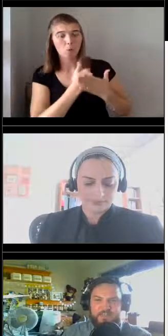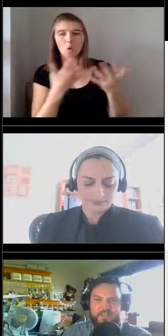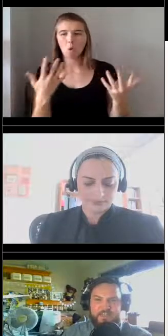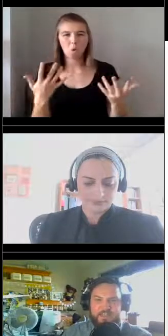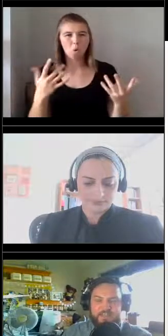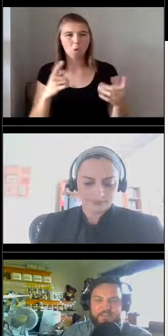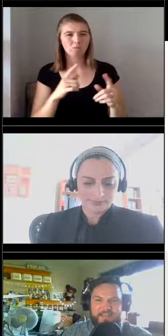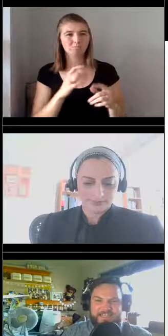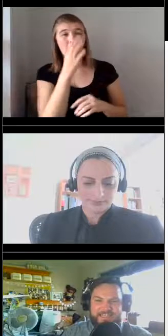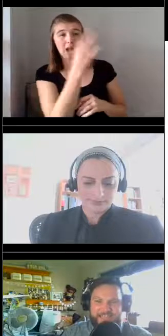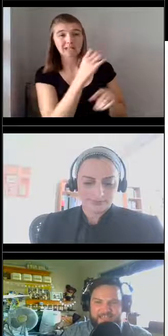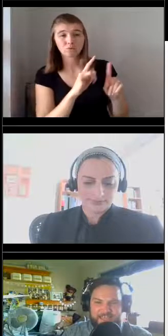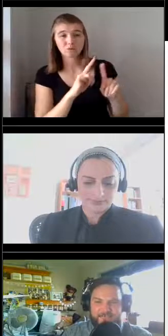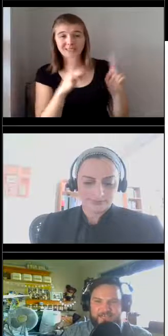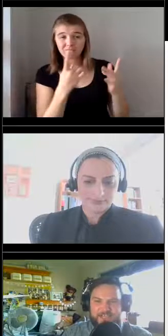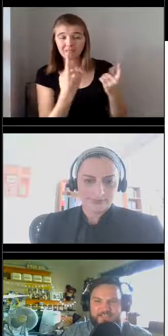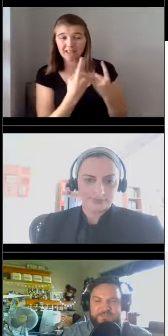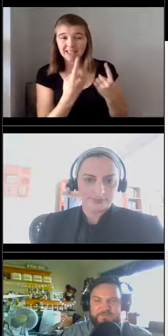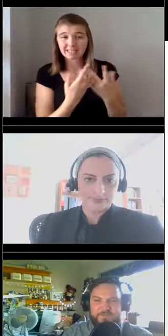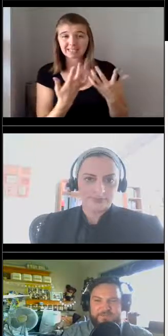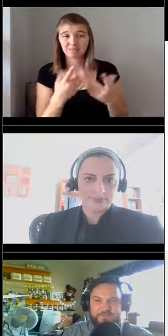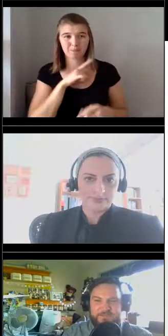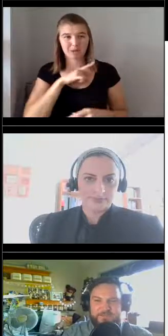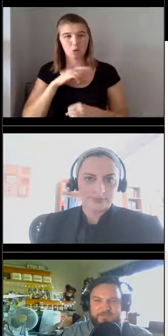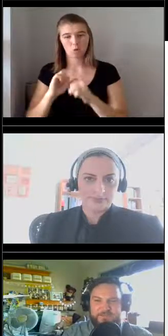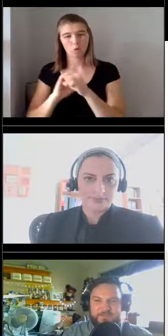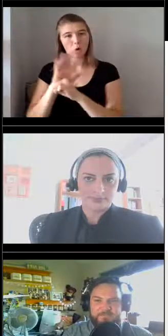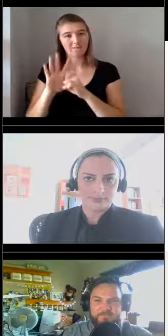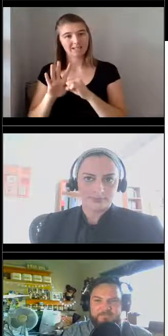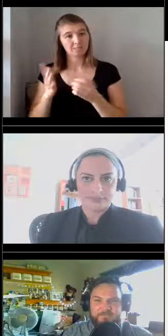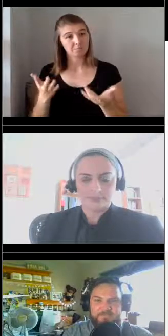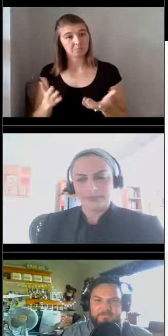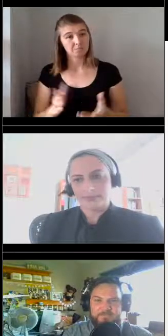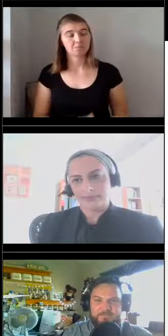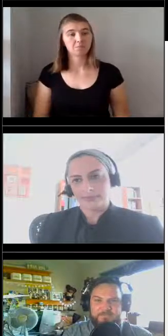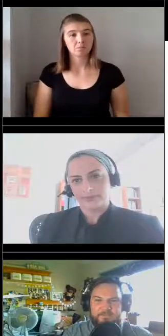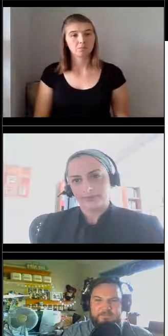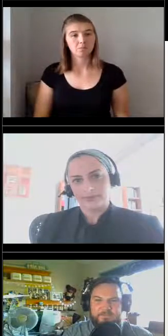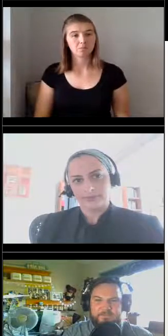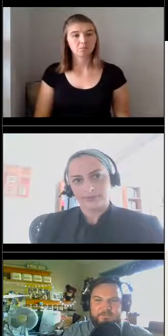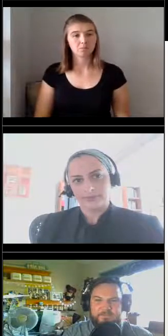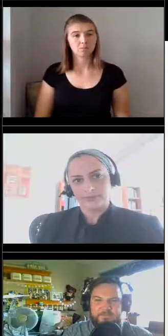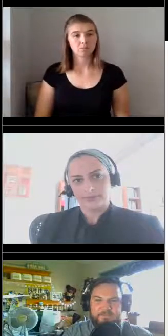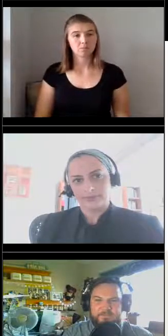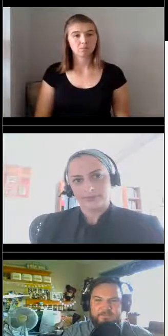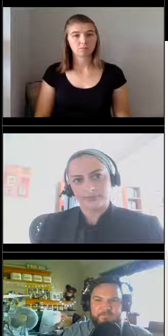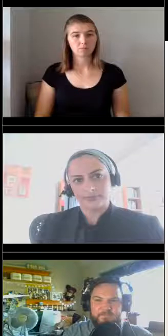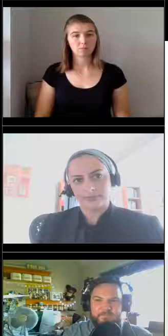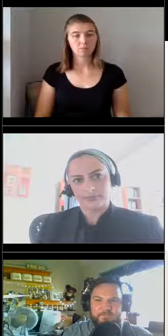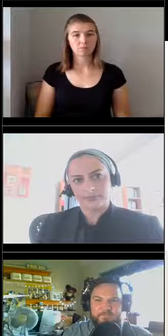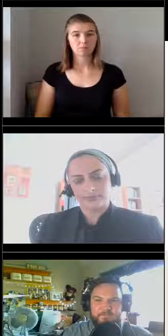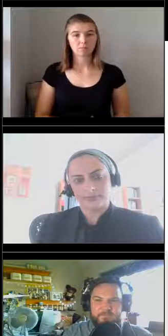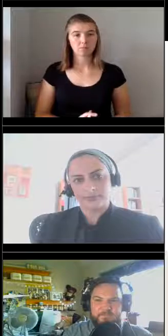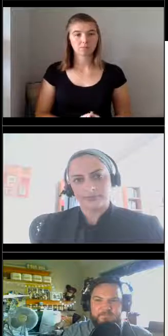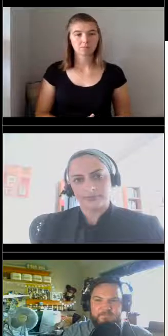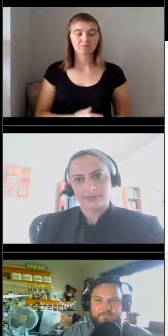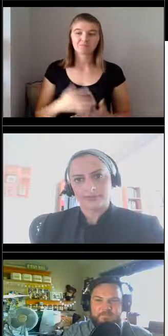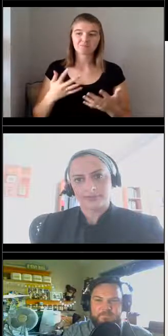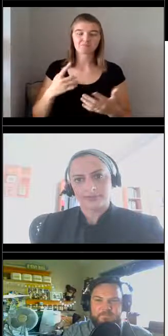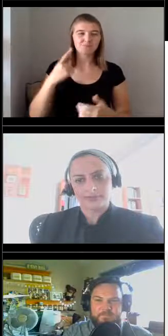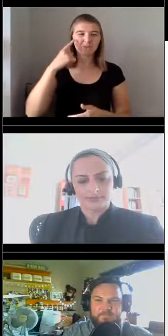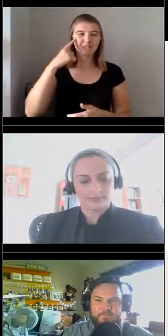different training, given the changes that we've seen this year? I think the trend is that people want more support